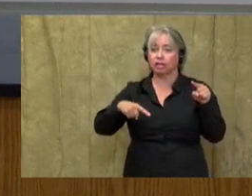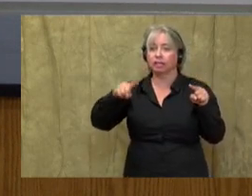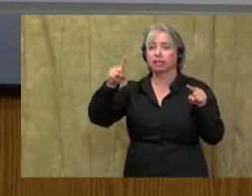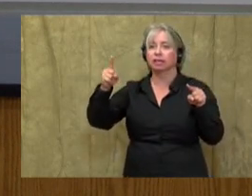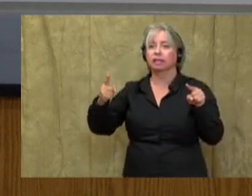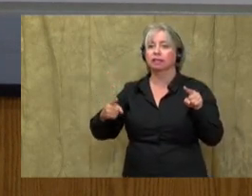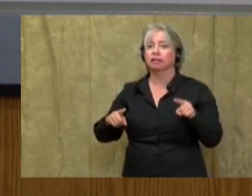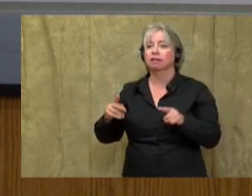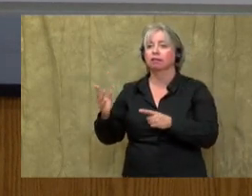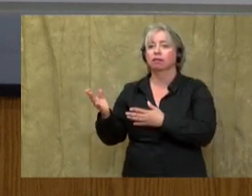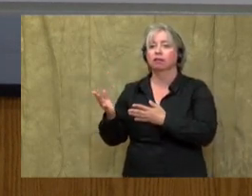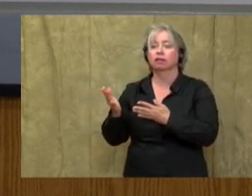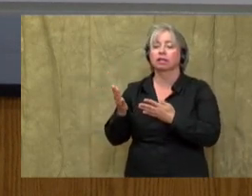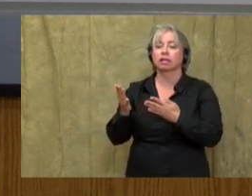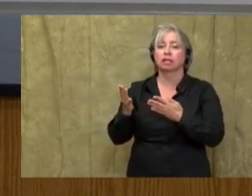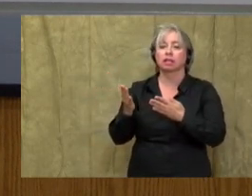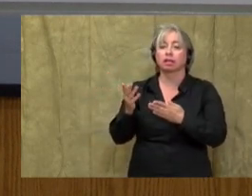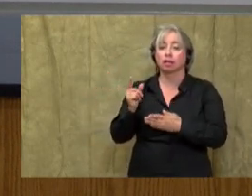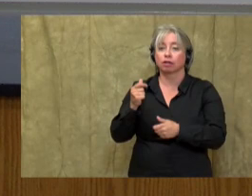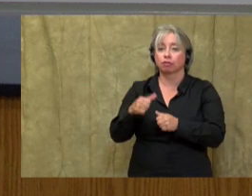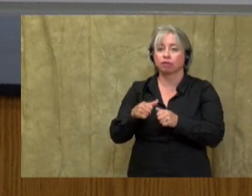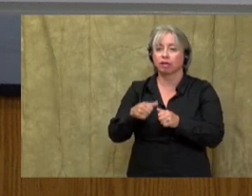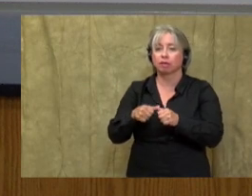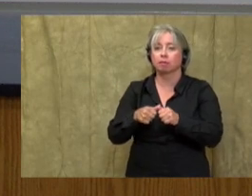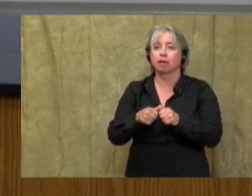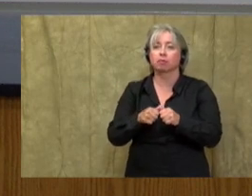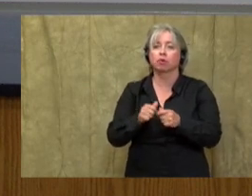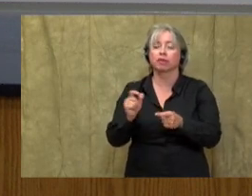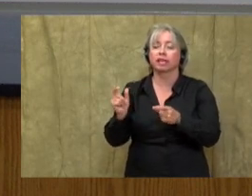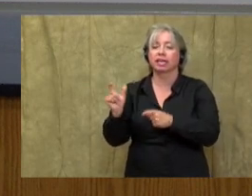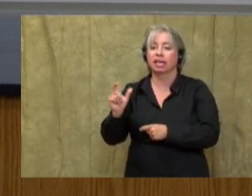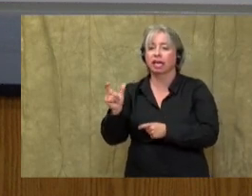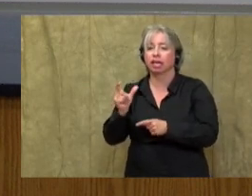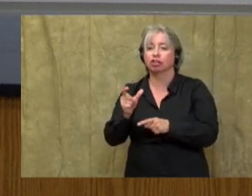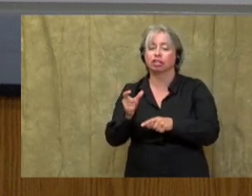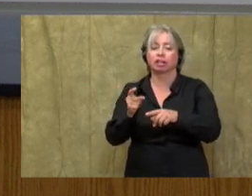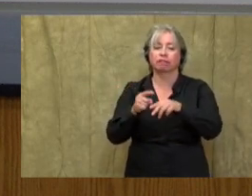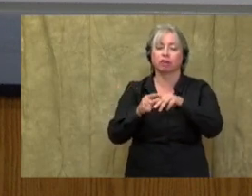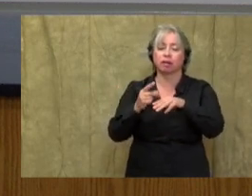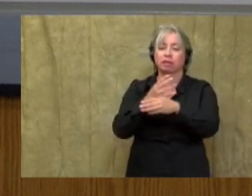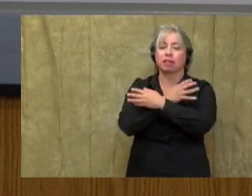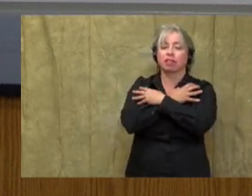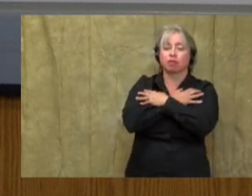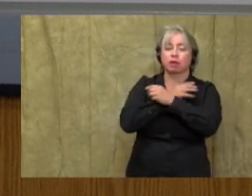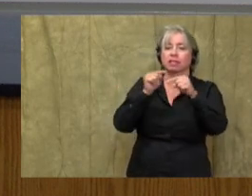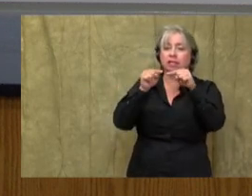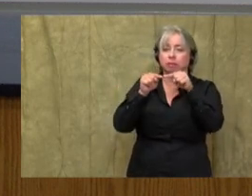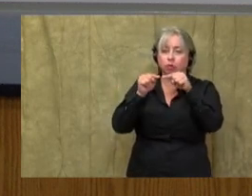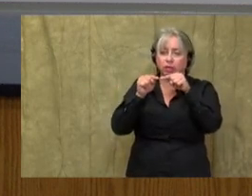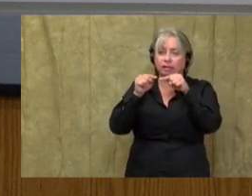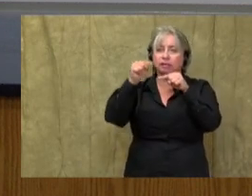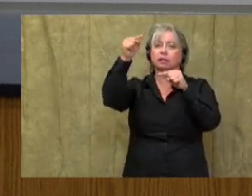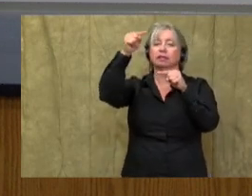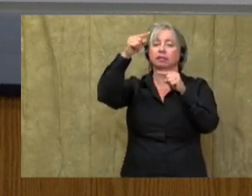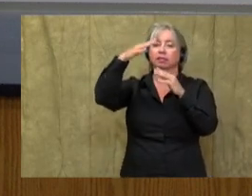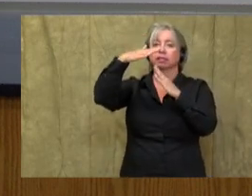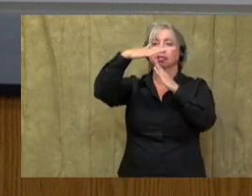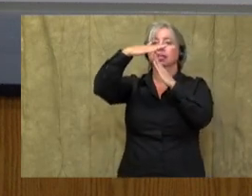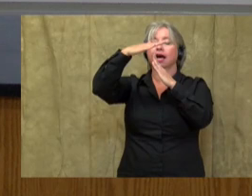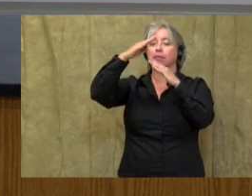amount of displacement from the resting point. So when we talk about sound in a little while, we're going to talk about amplitude and what that means